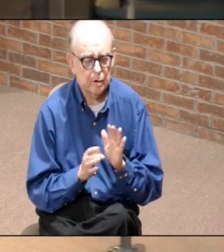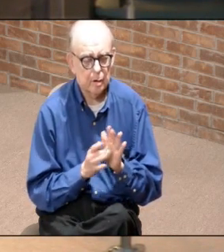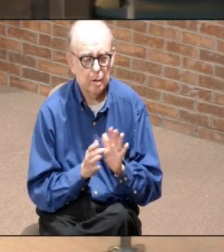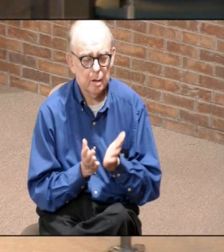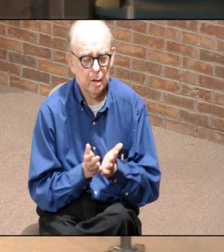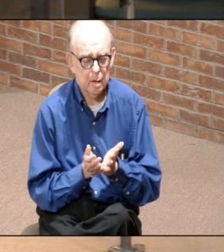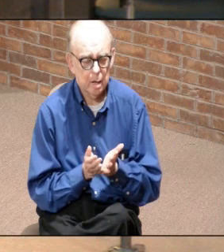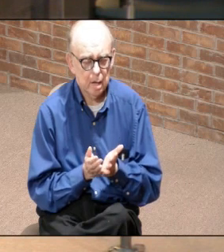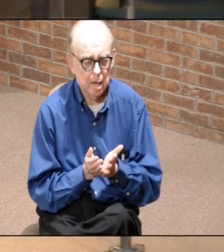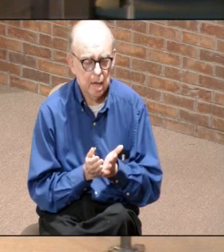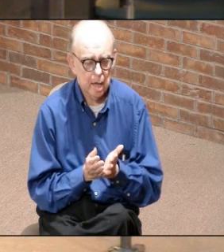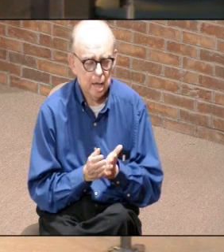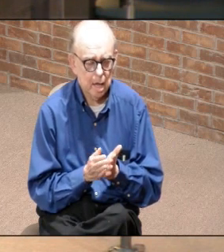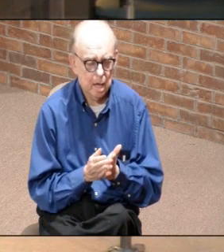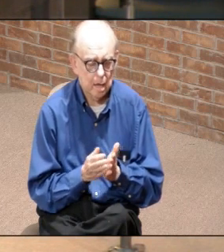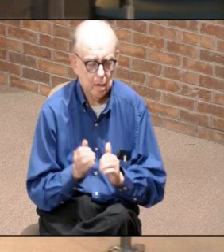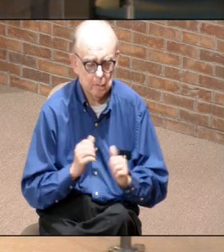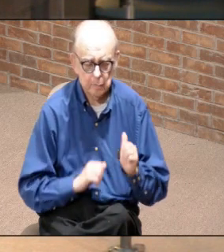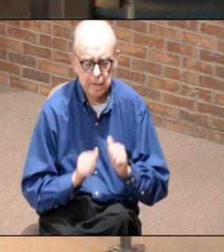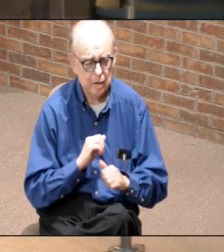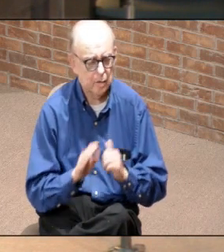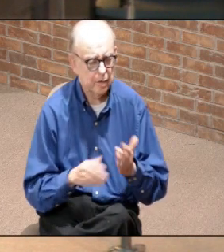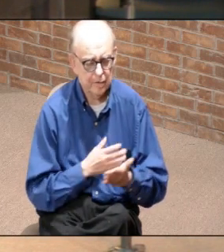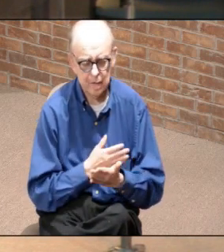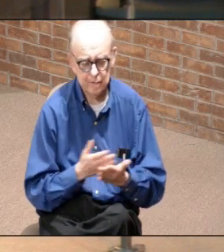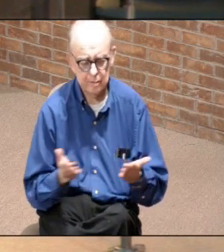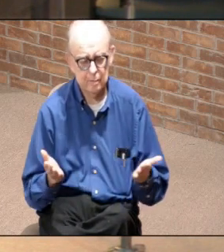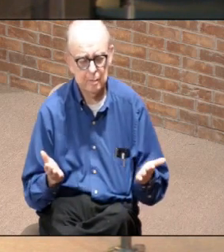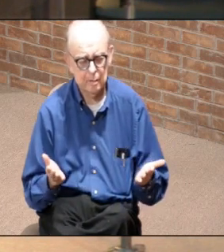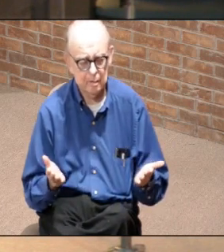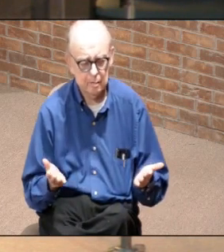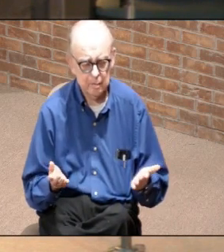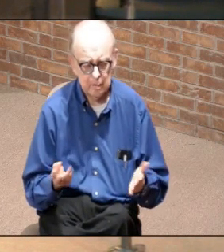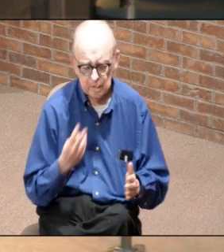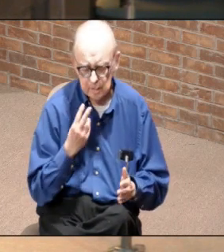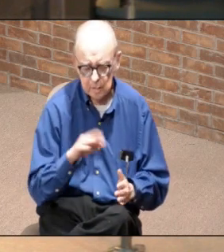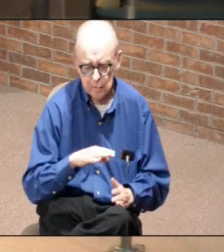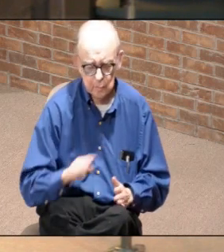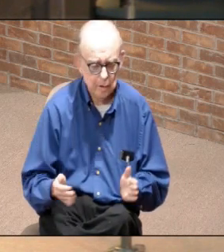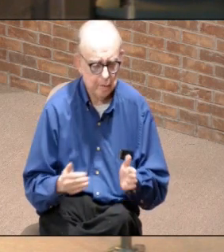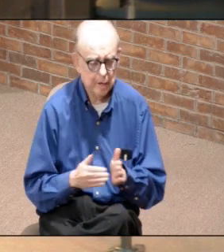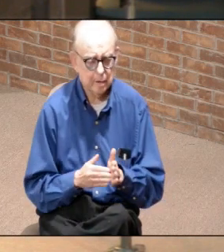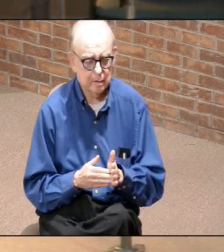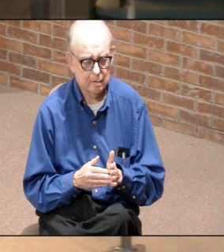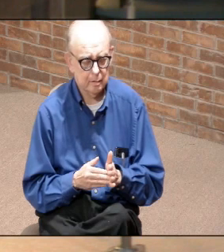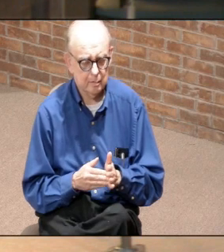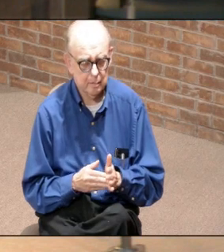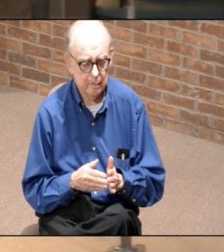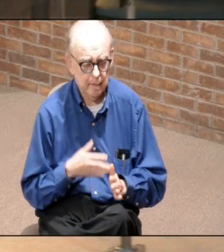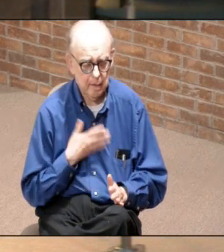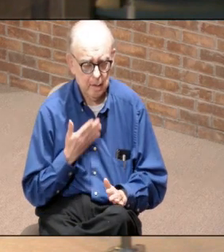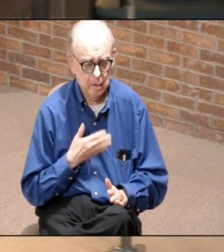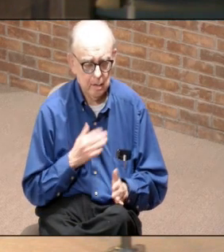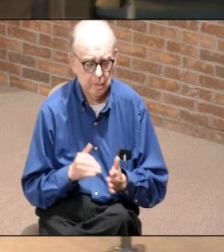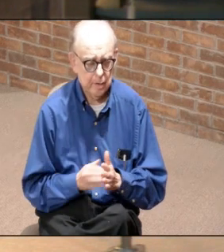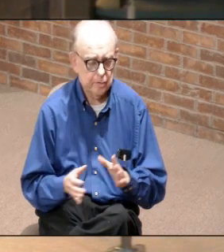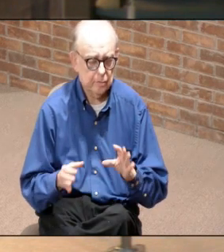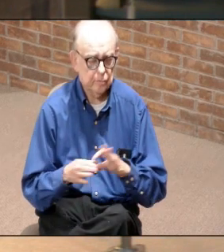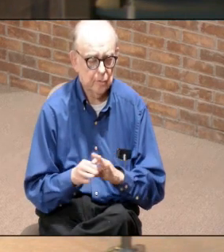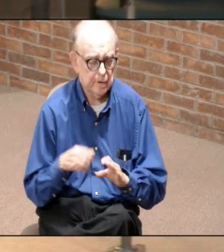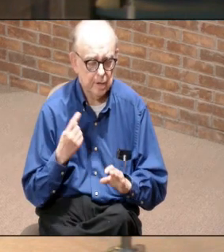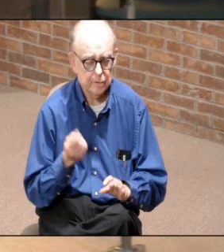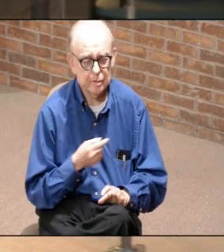they're playing forth all of this stuff. And so when I say welcome back, I'm glad you all joined us